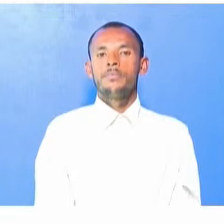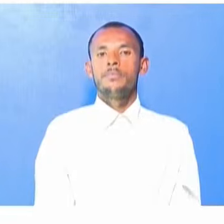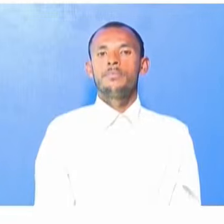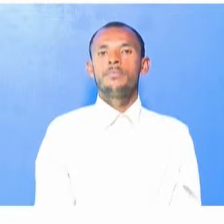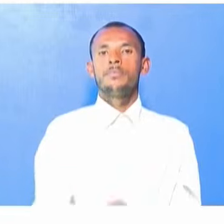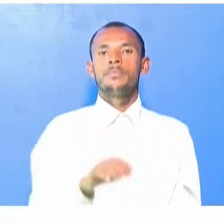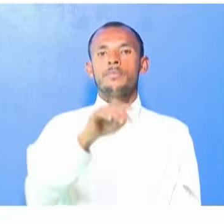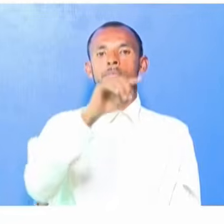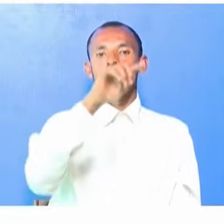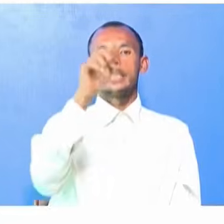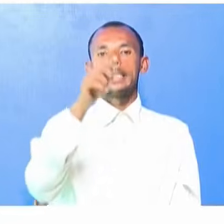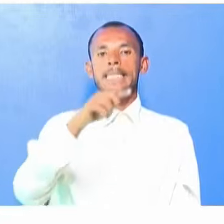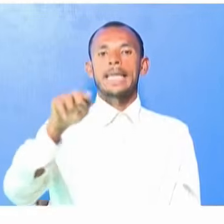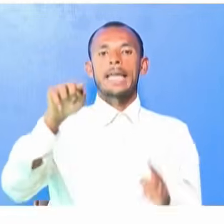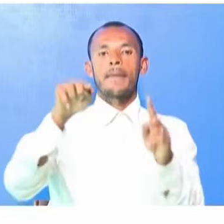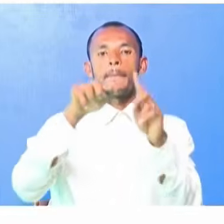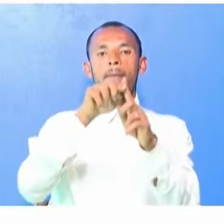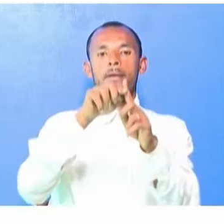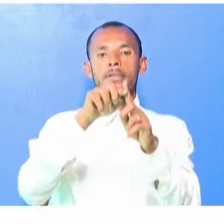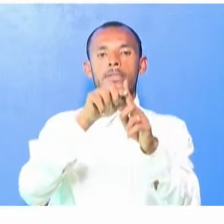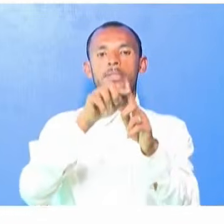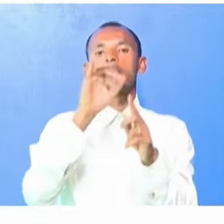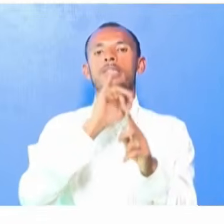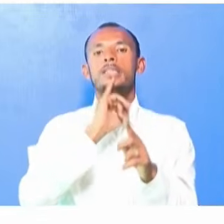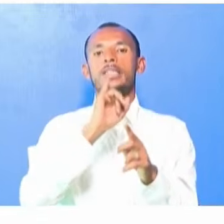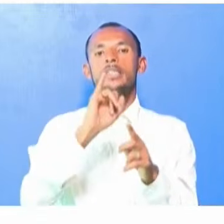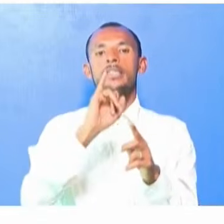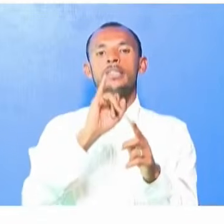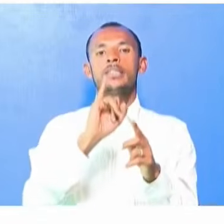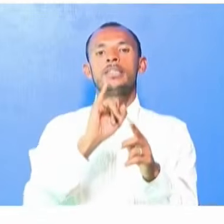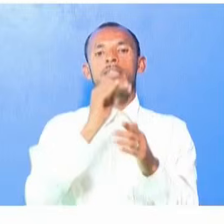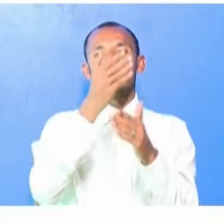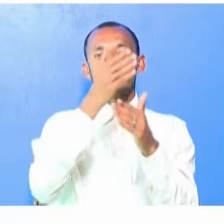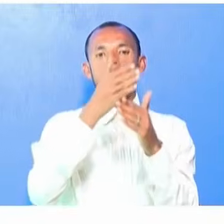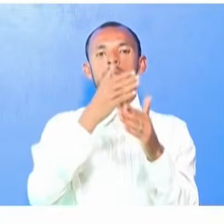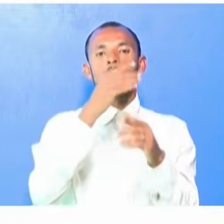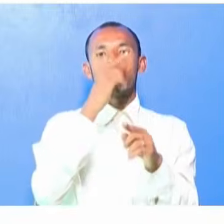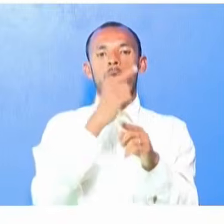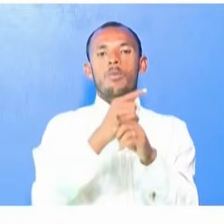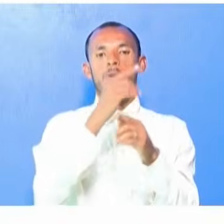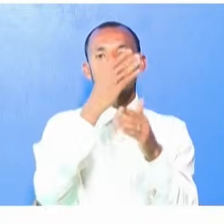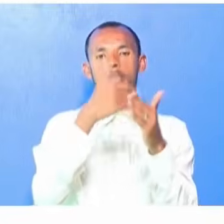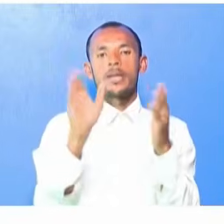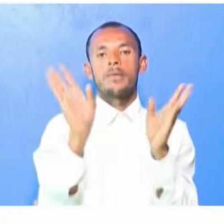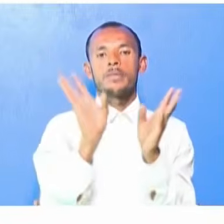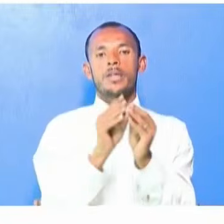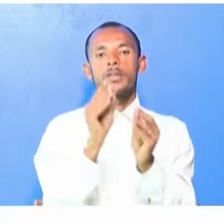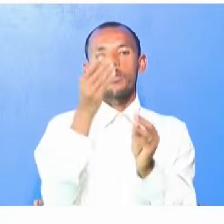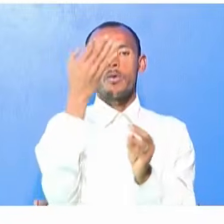Z plus is subset of, proper subset of